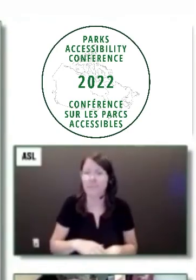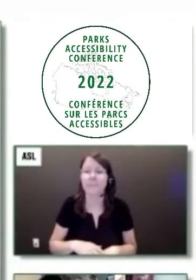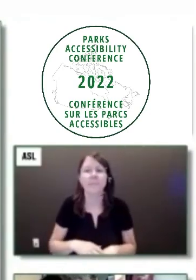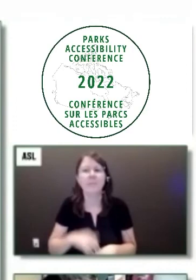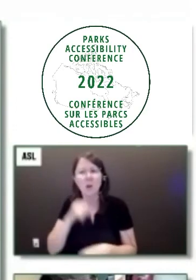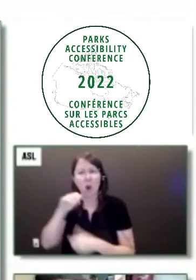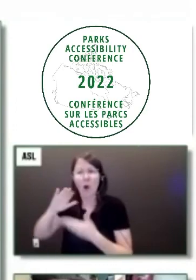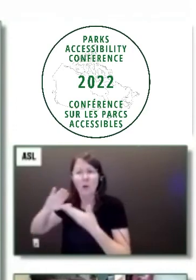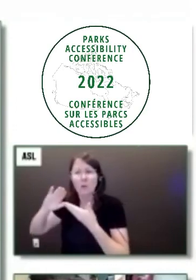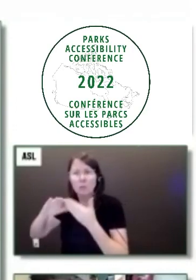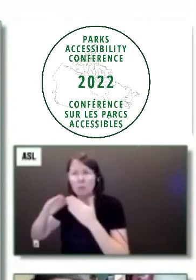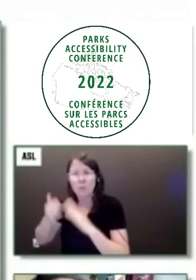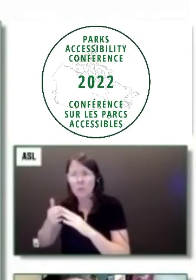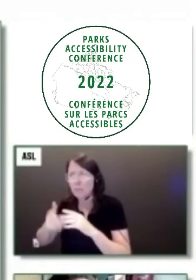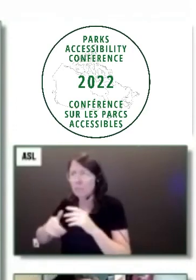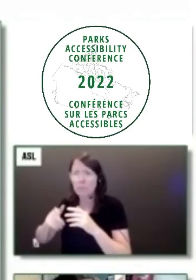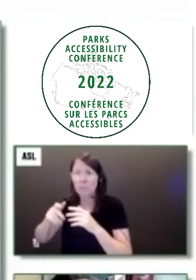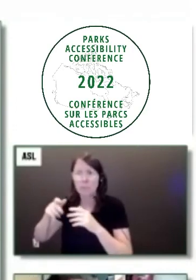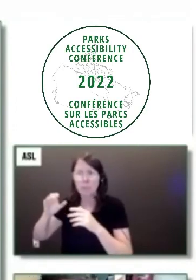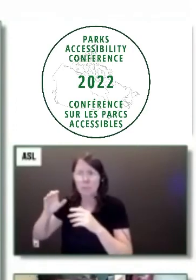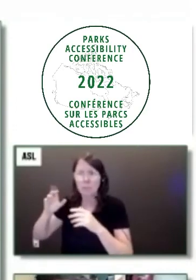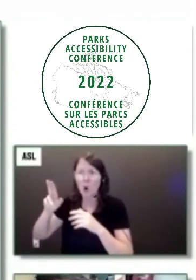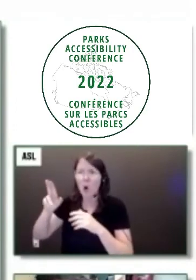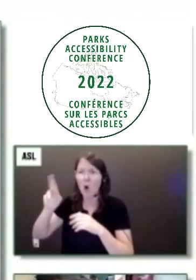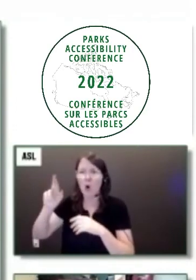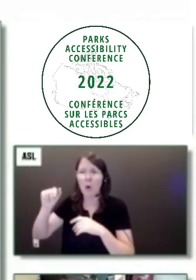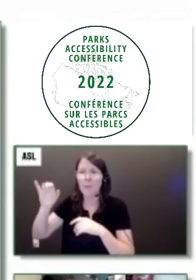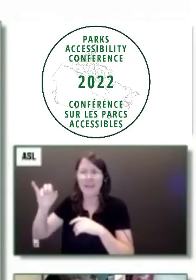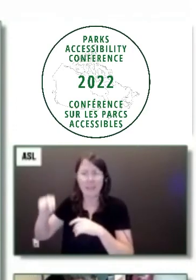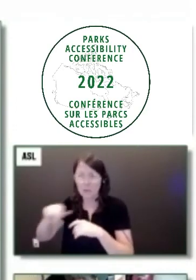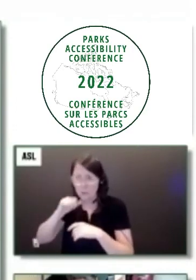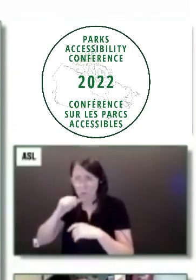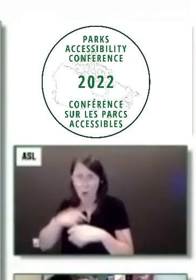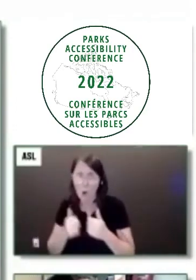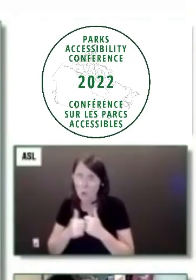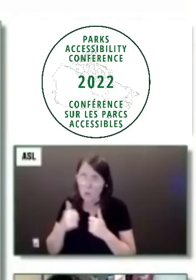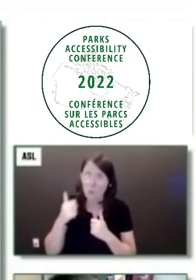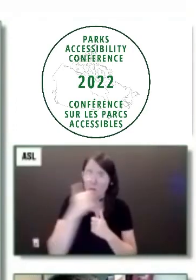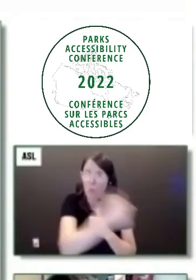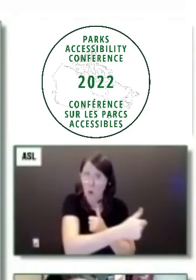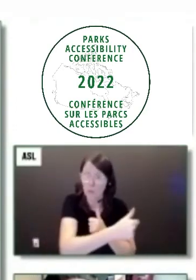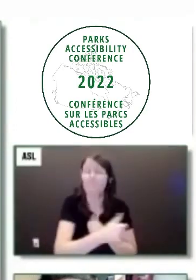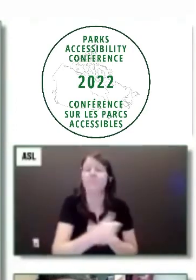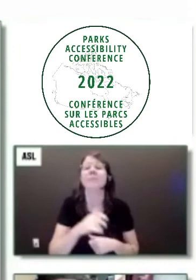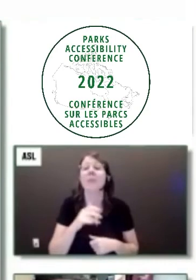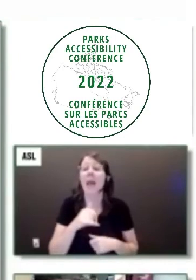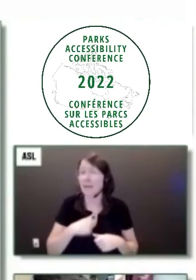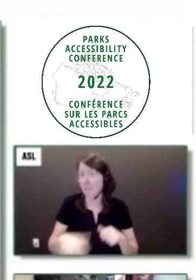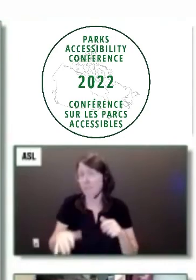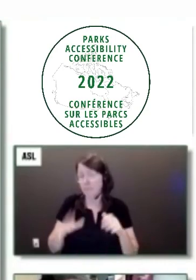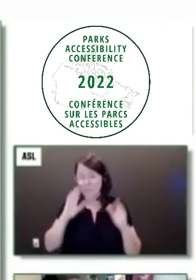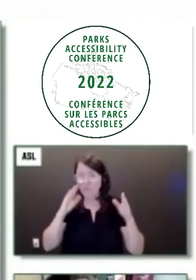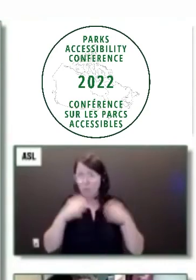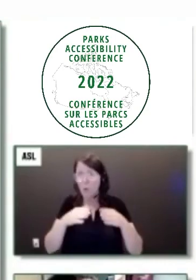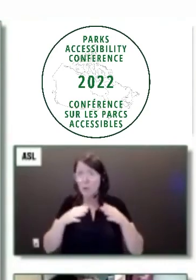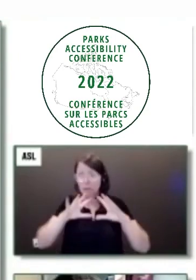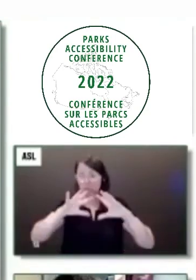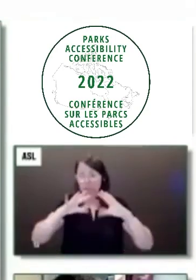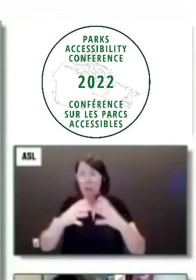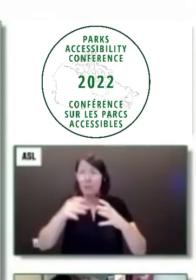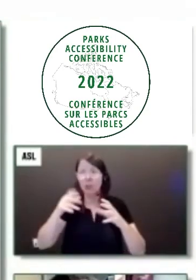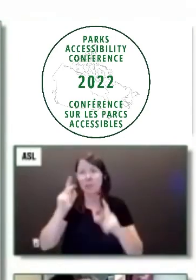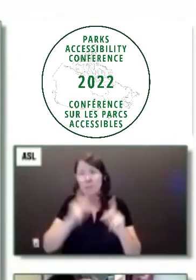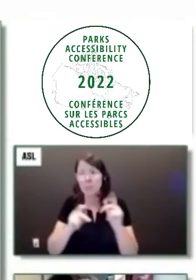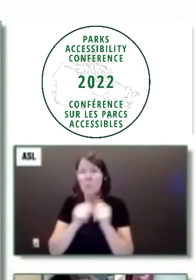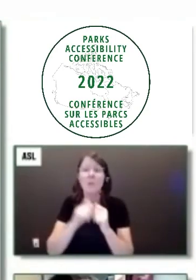urban environment in particular, and a focus on a population, which included folks with a disability, but we